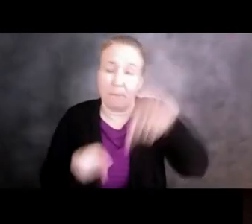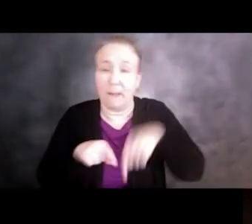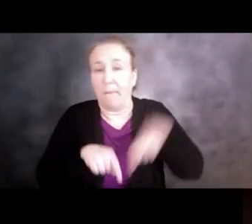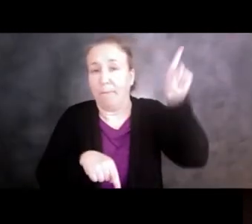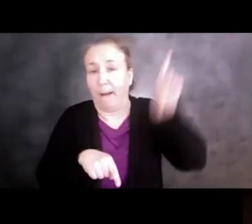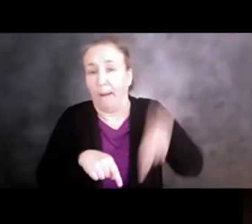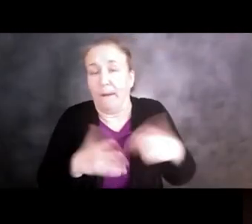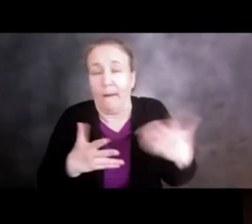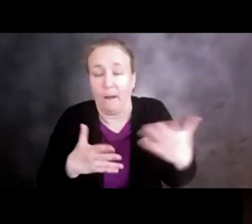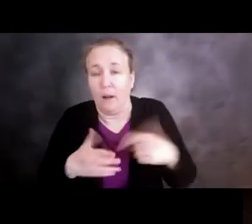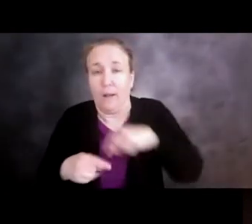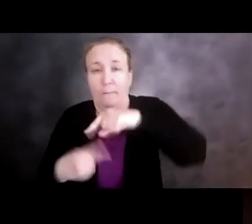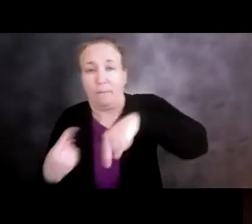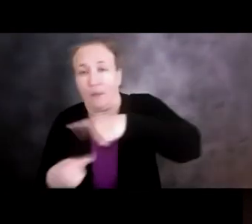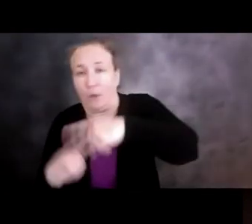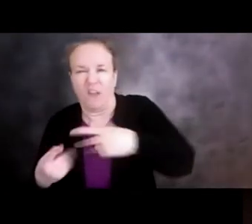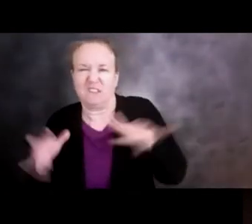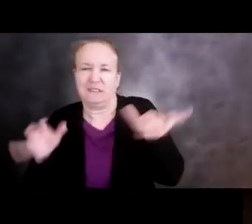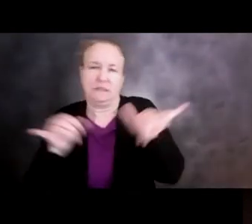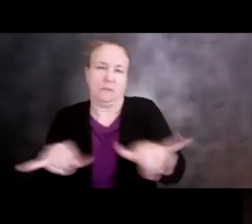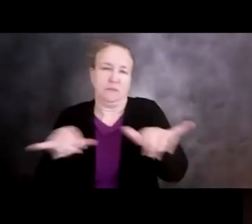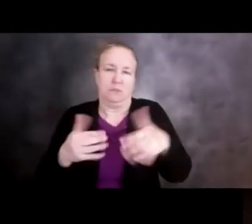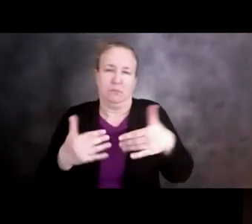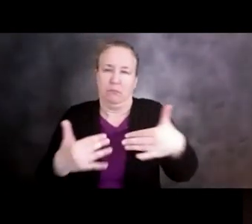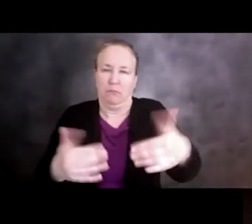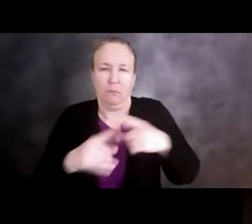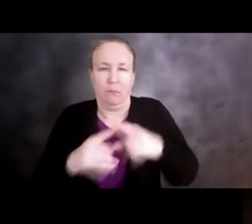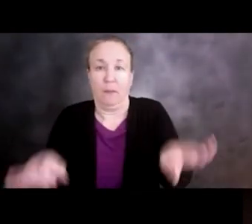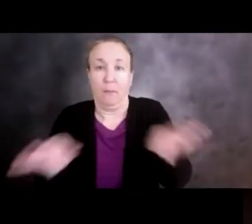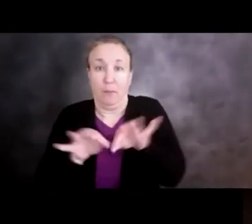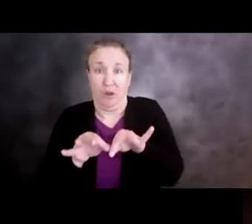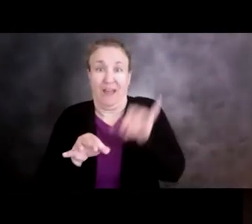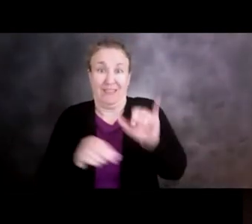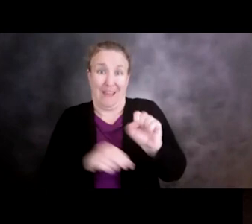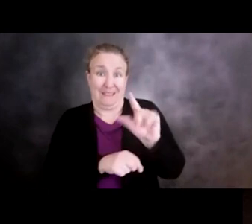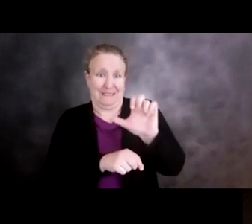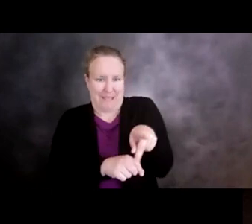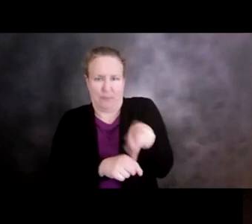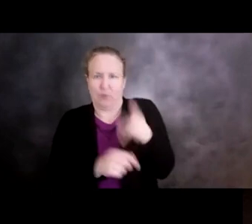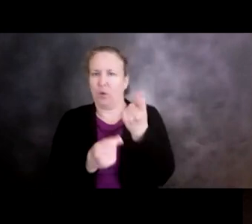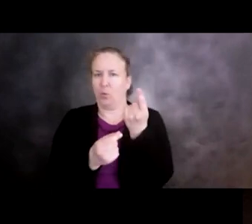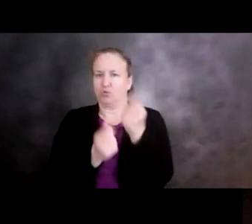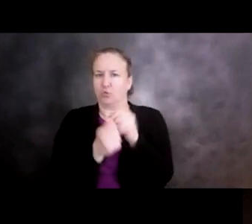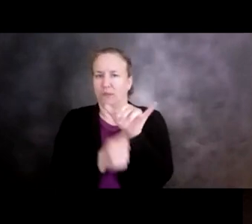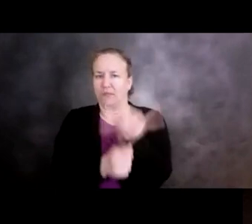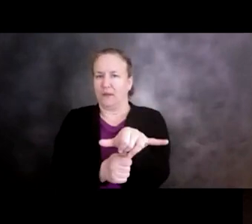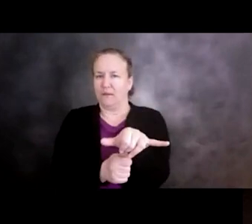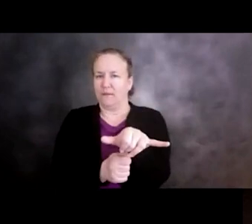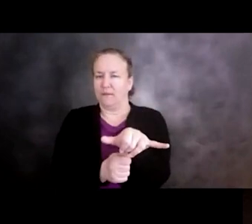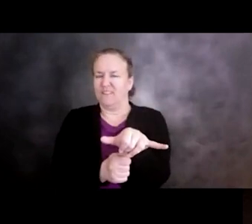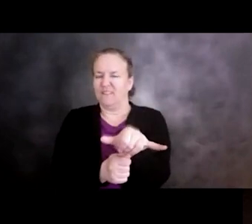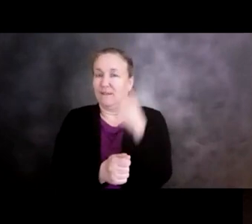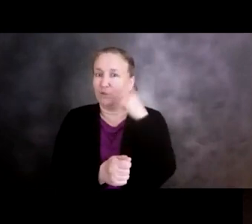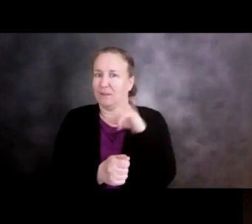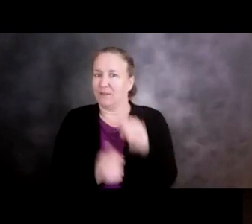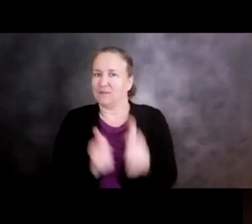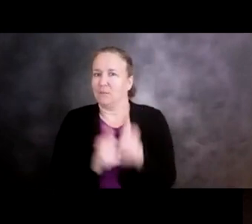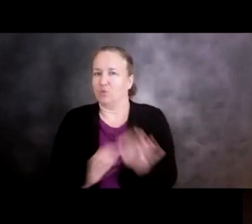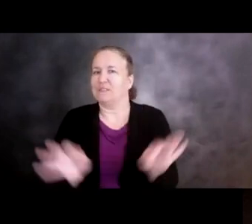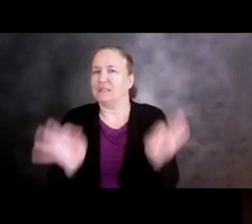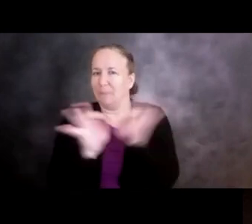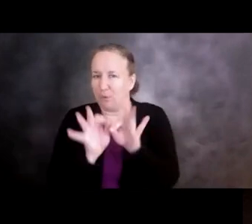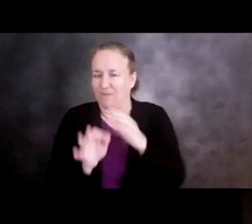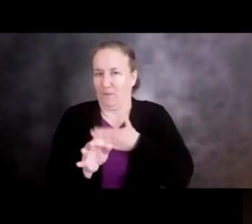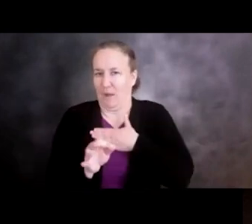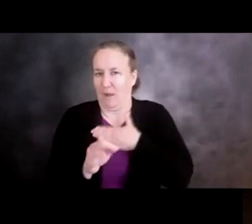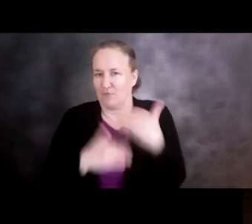pirouette's a pirouette. That's never going to change, but it's like, what do you do with that? So I think that for me, that's the most important part of my process,